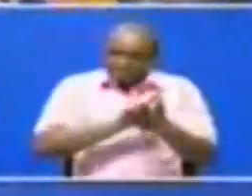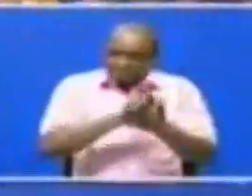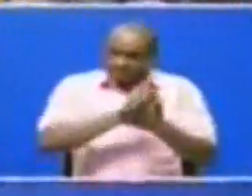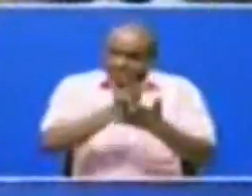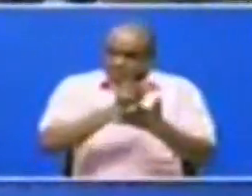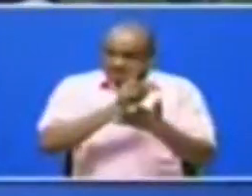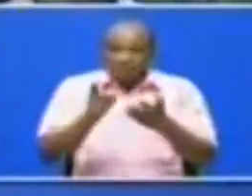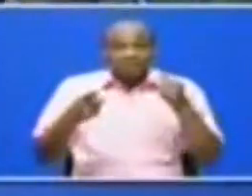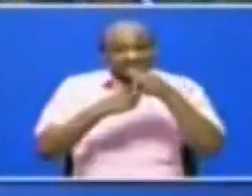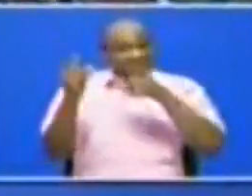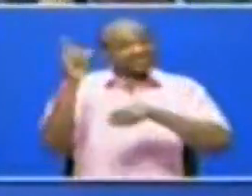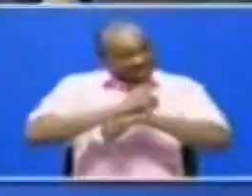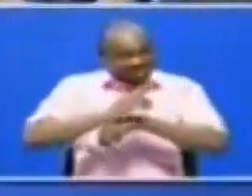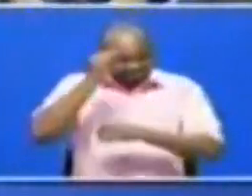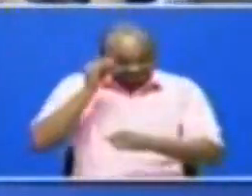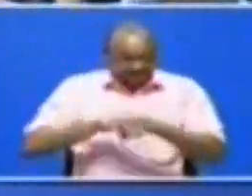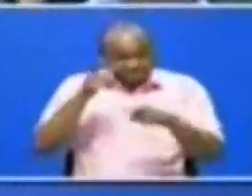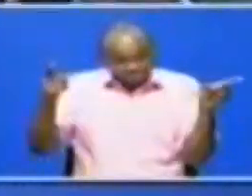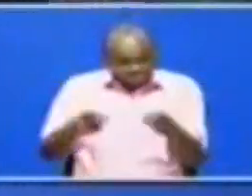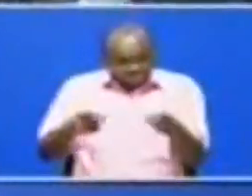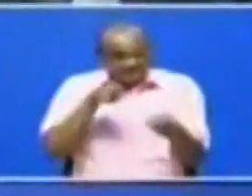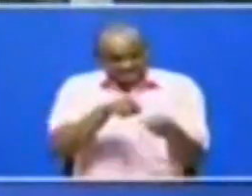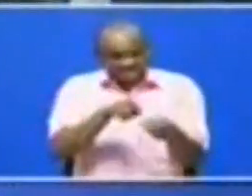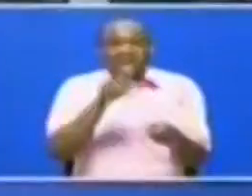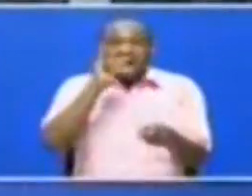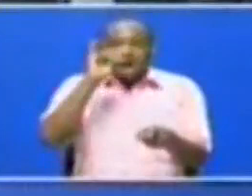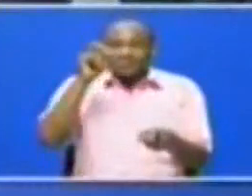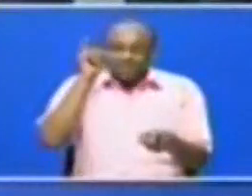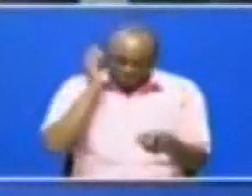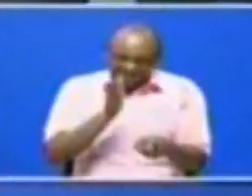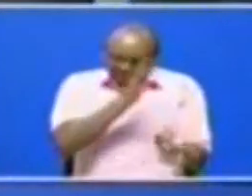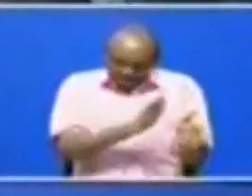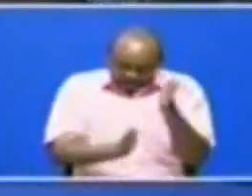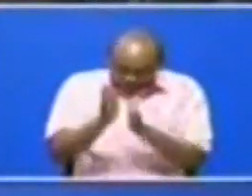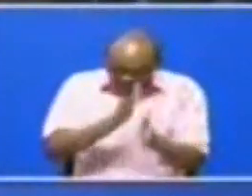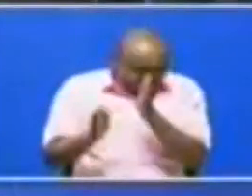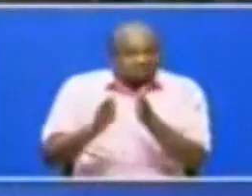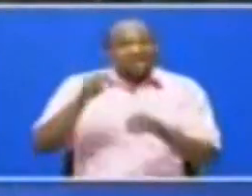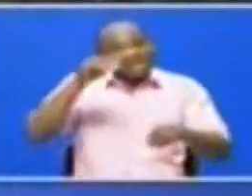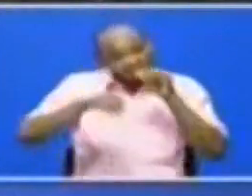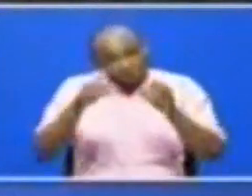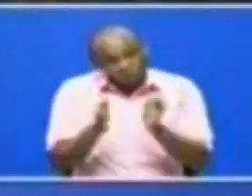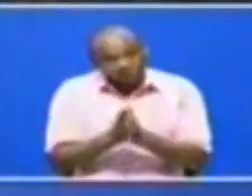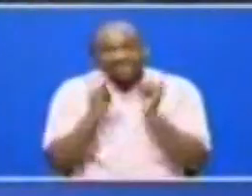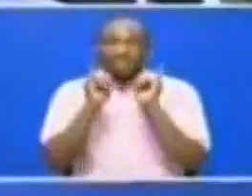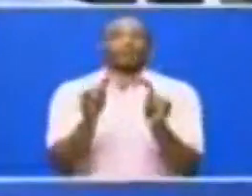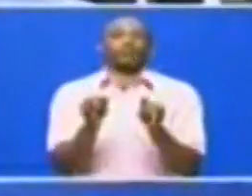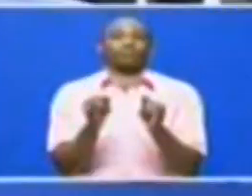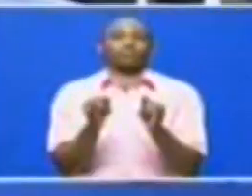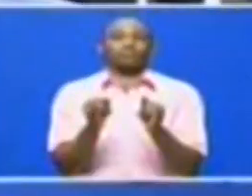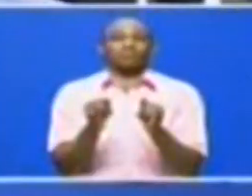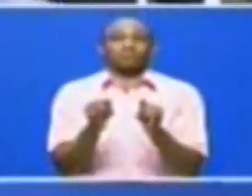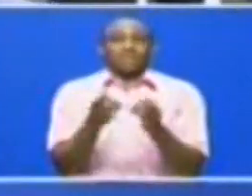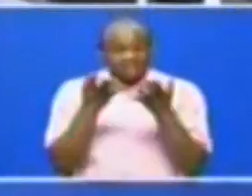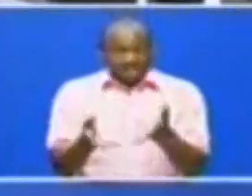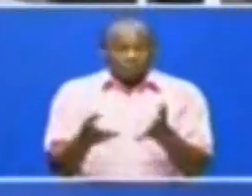ticking to the 60 days deadline, within which electoral body IEBC has to prepare and conduct fresh polls. There was a